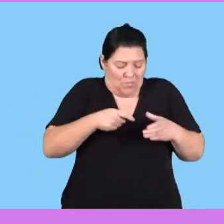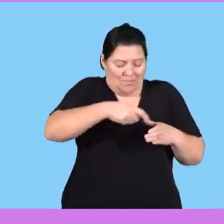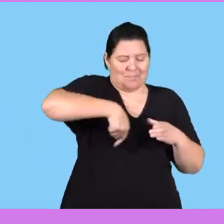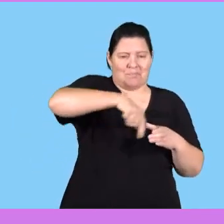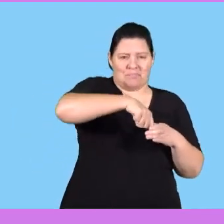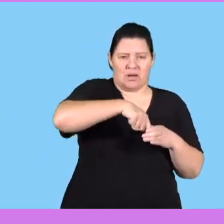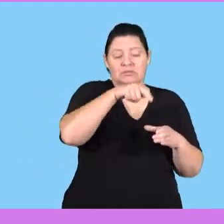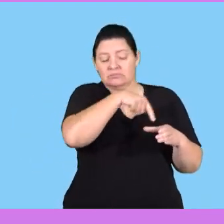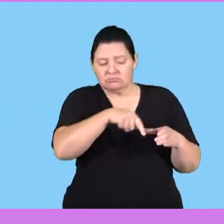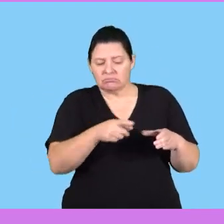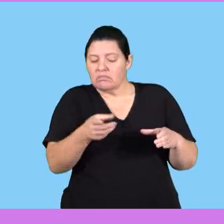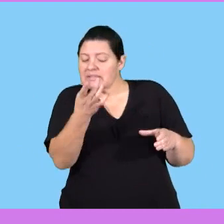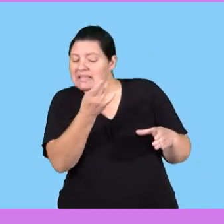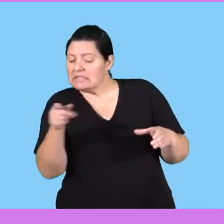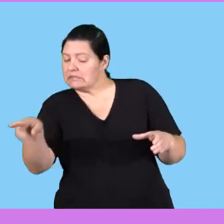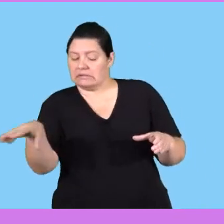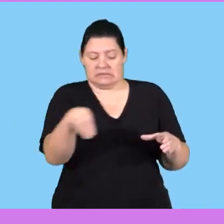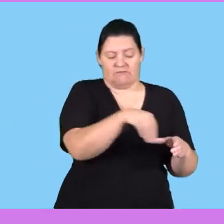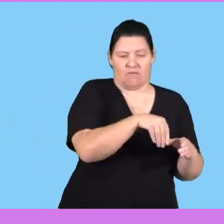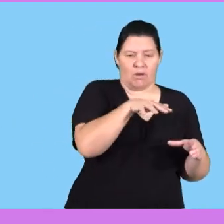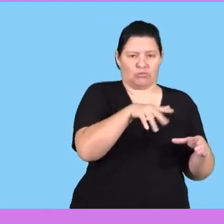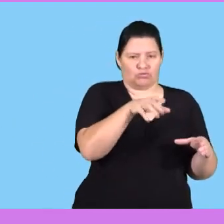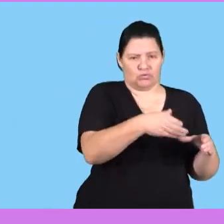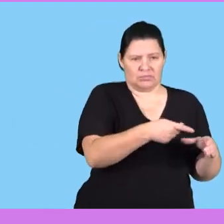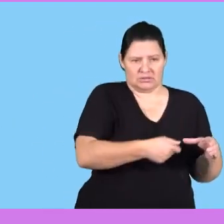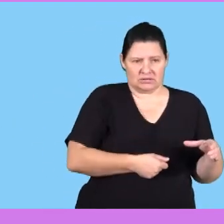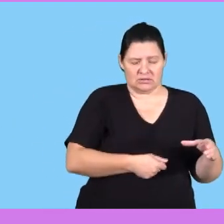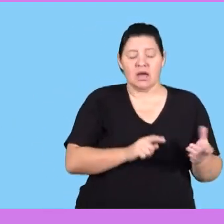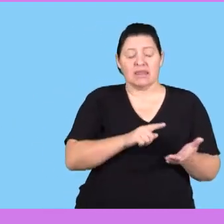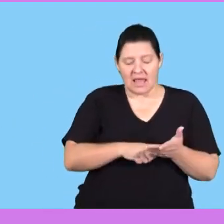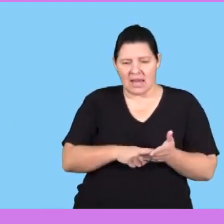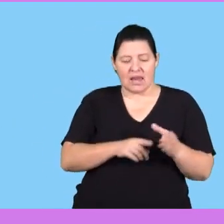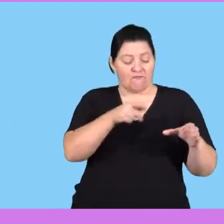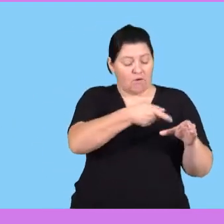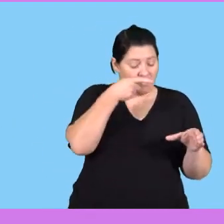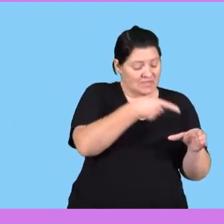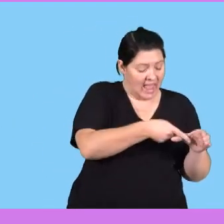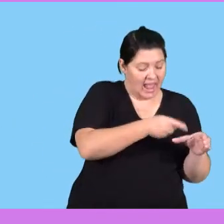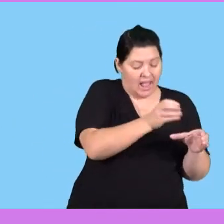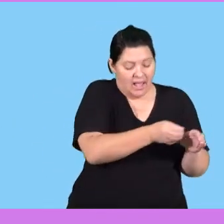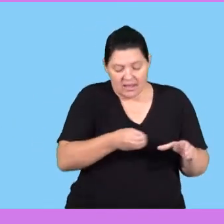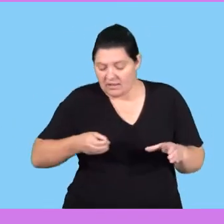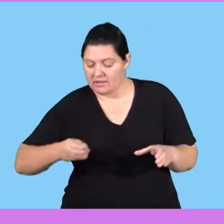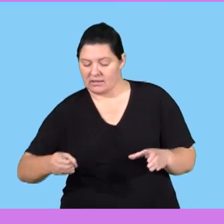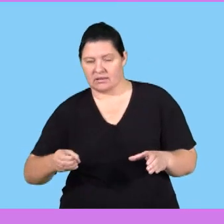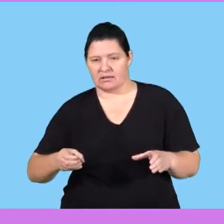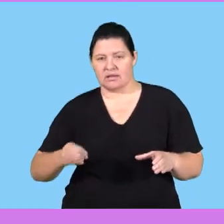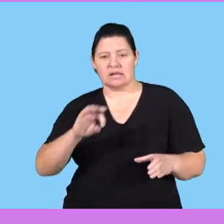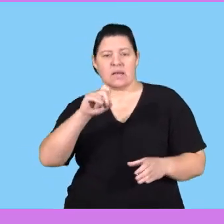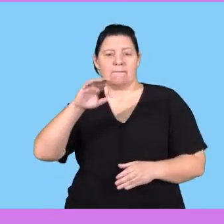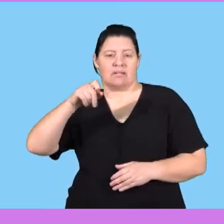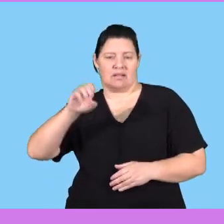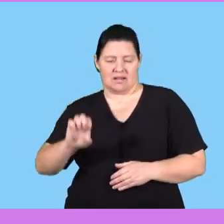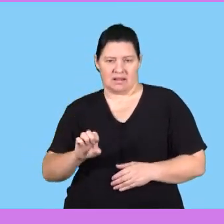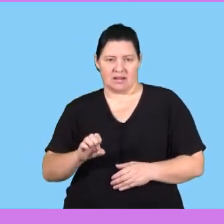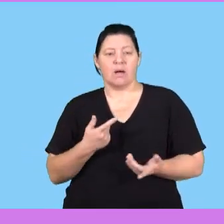entire group of interest in statistics. Thereafter, we work with a sample. So what is a sample? A sample